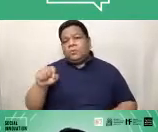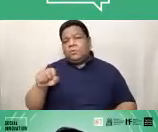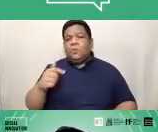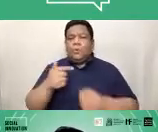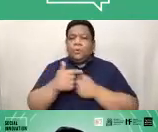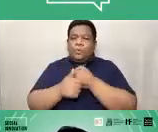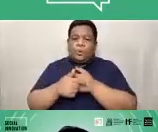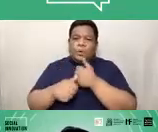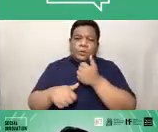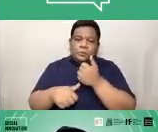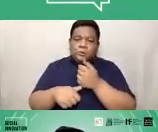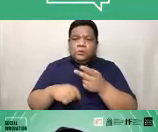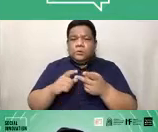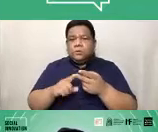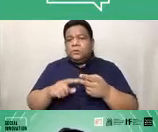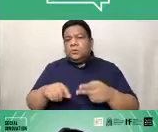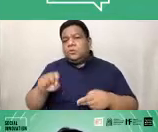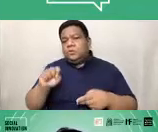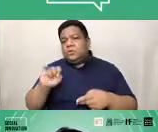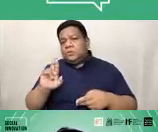Assistant or Cortana or Siri.